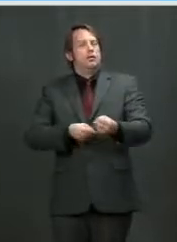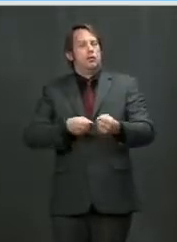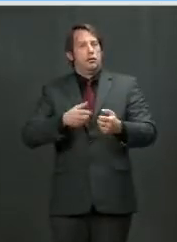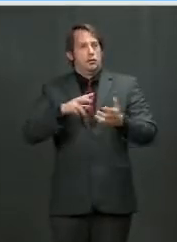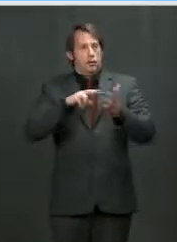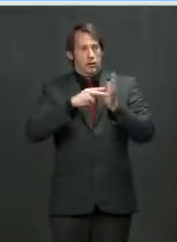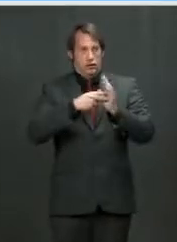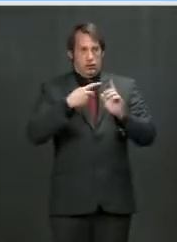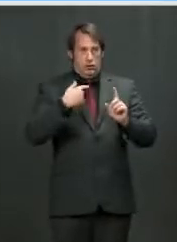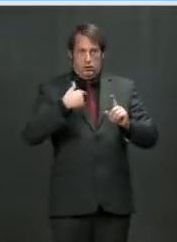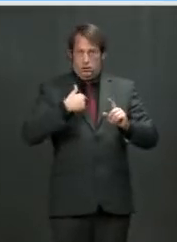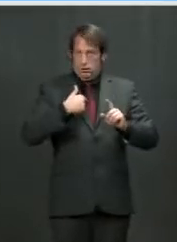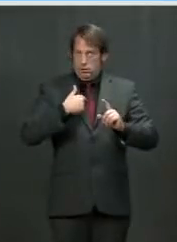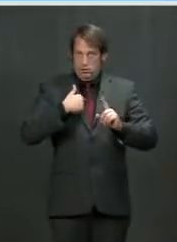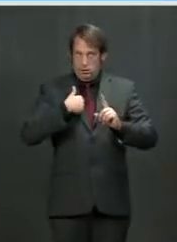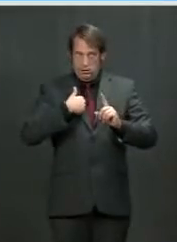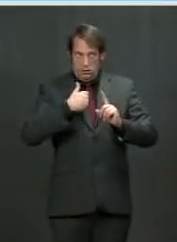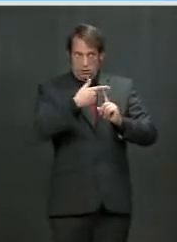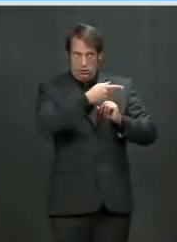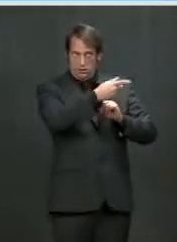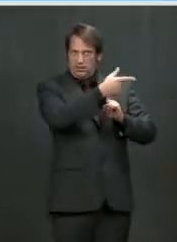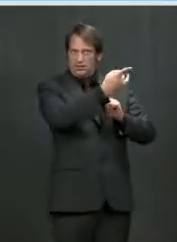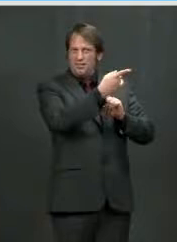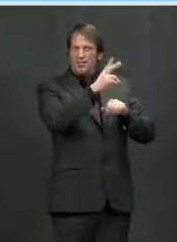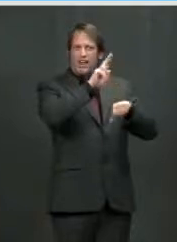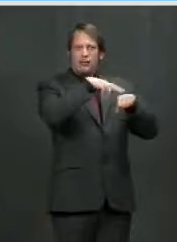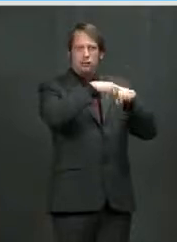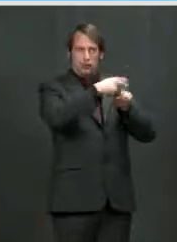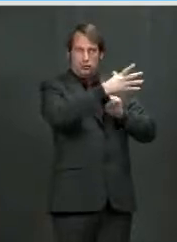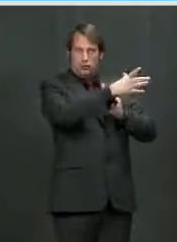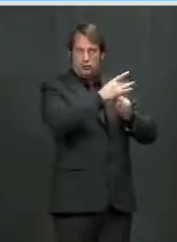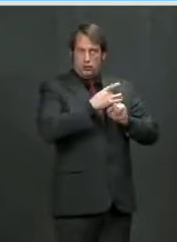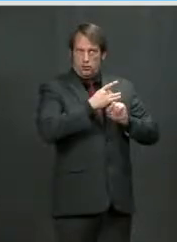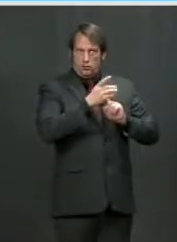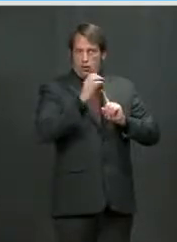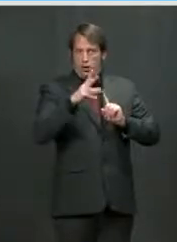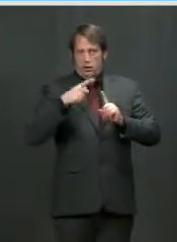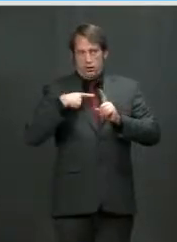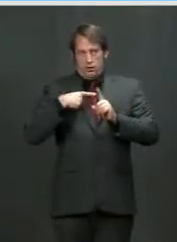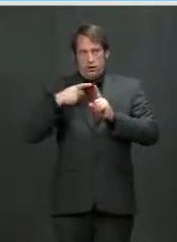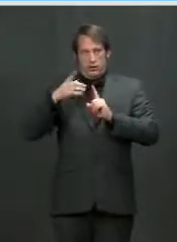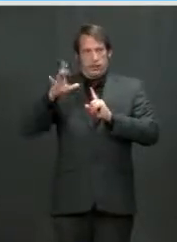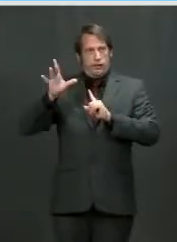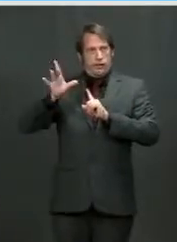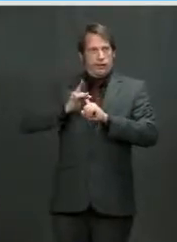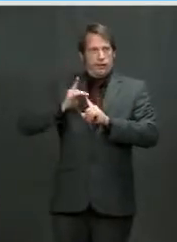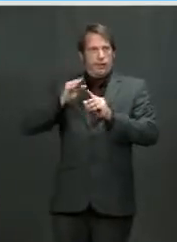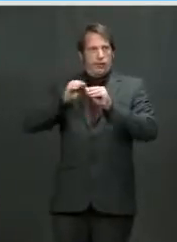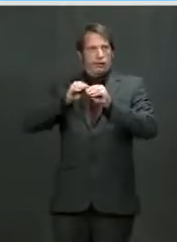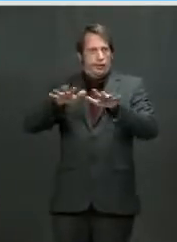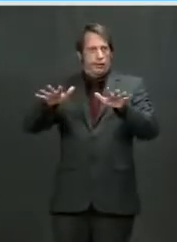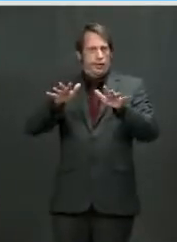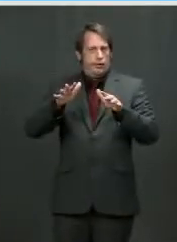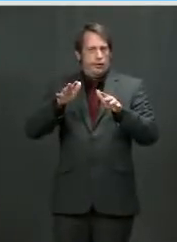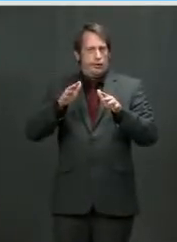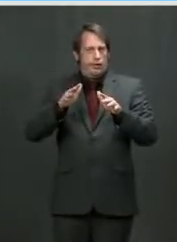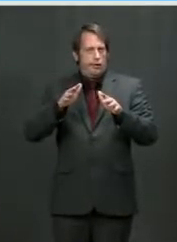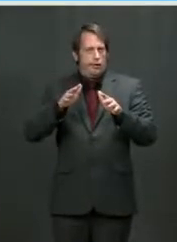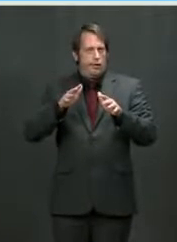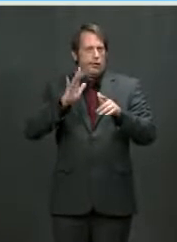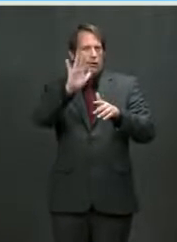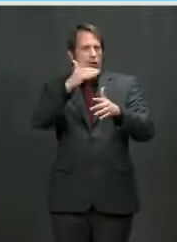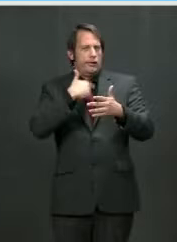natural infection as well as the first infection following vaccination? Next slide. This is a paper